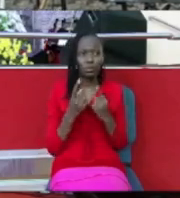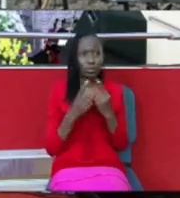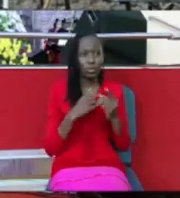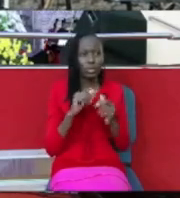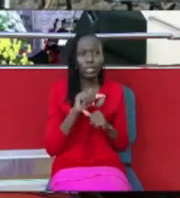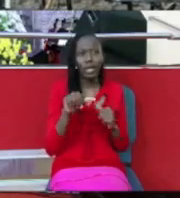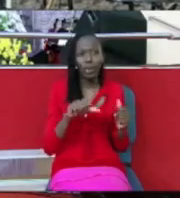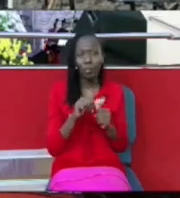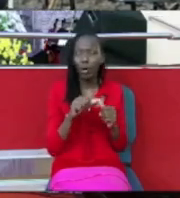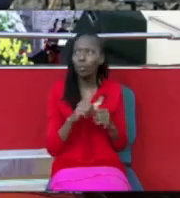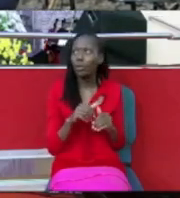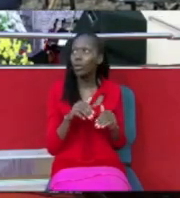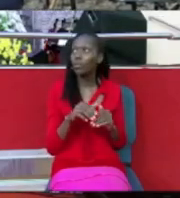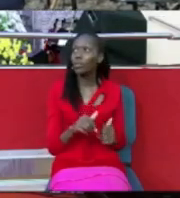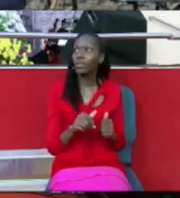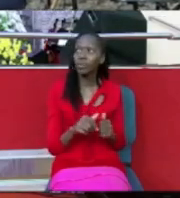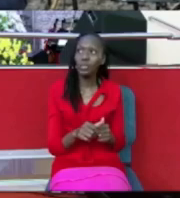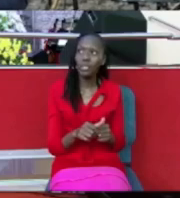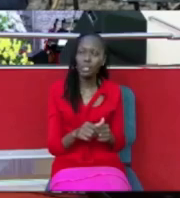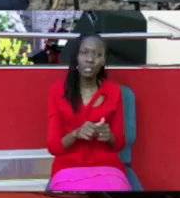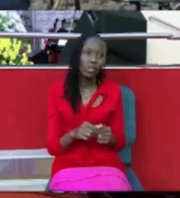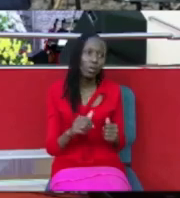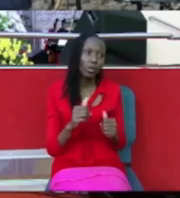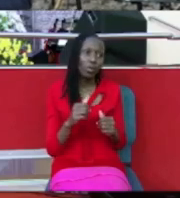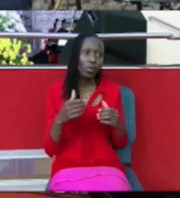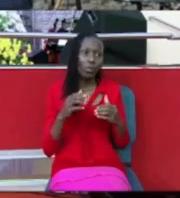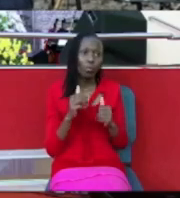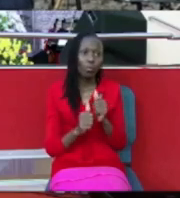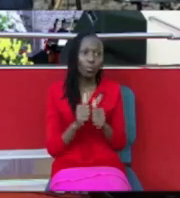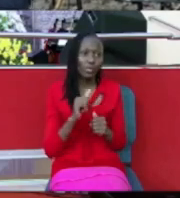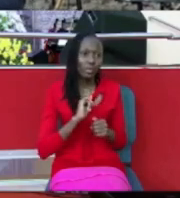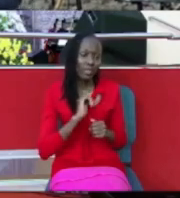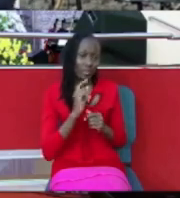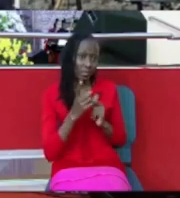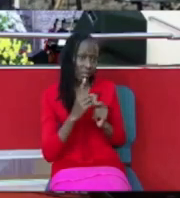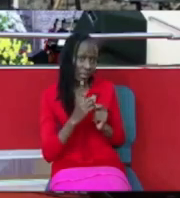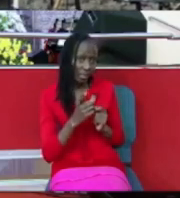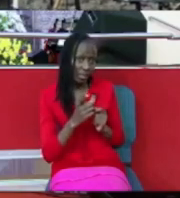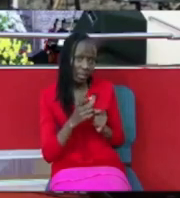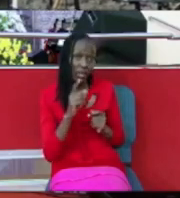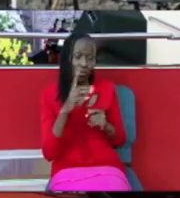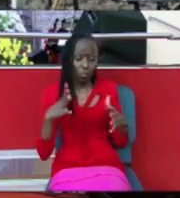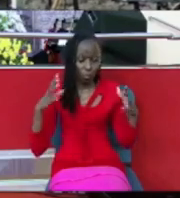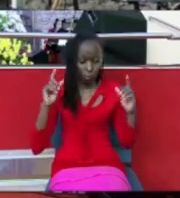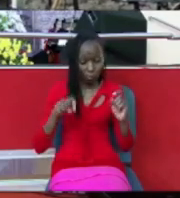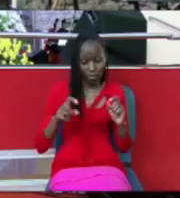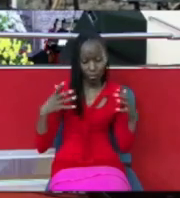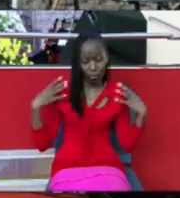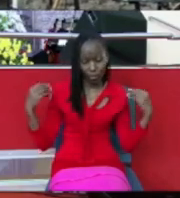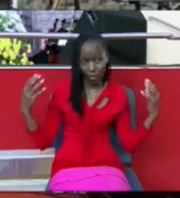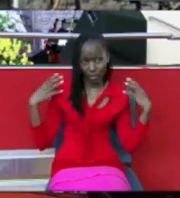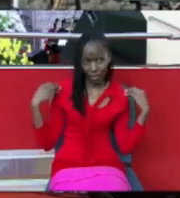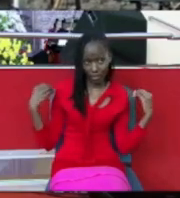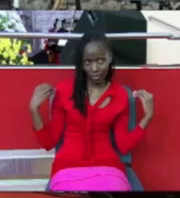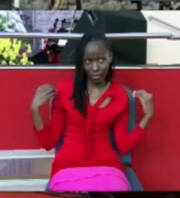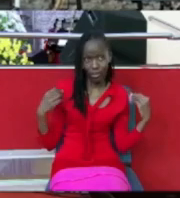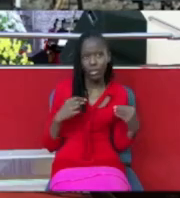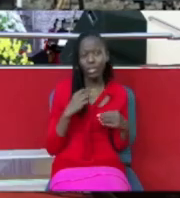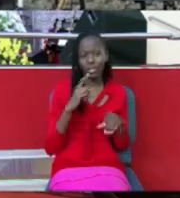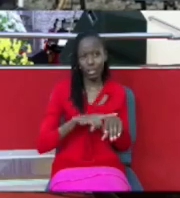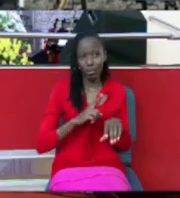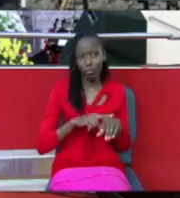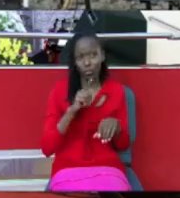nidhamu. Which I said, when you practice them, they have been proven, your life must change. Ambazo nimesema,